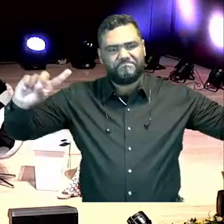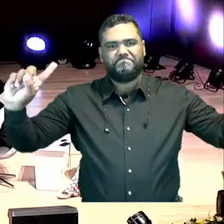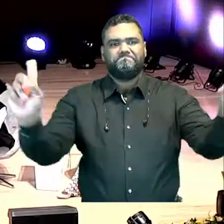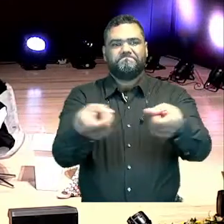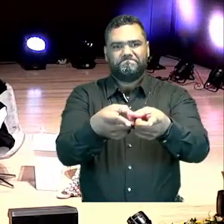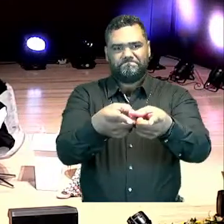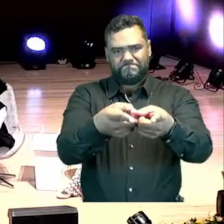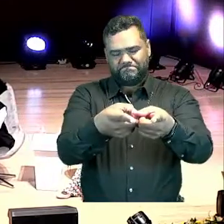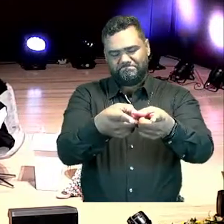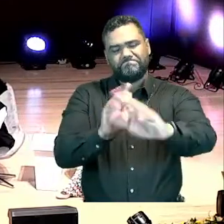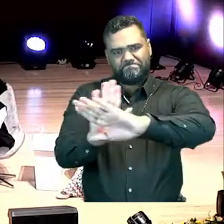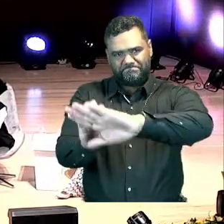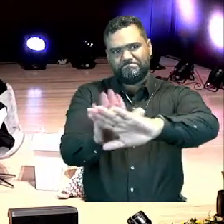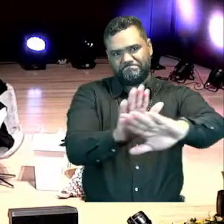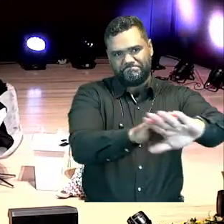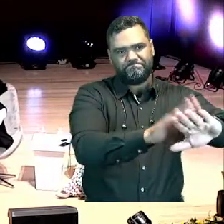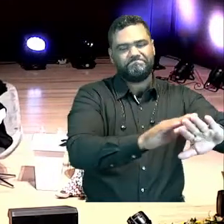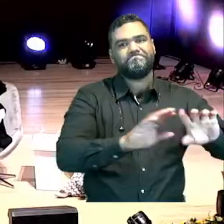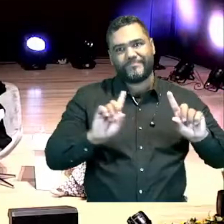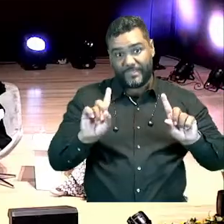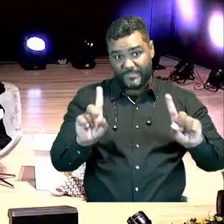I'll have to be brief.